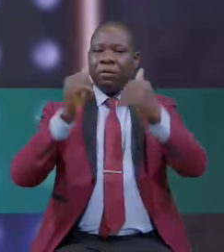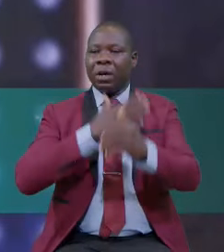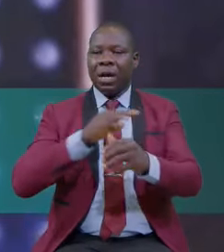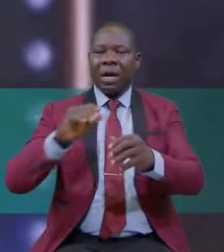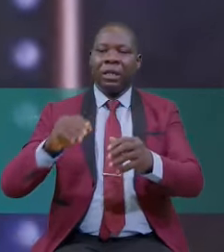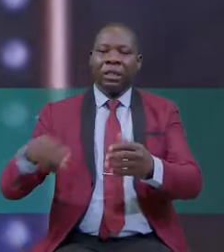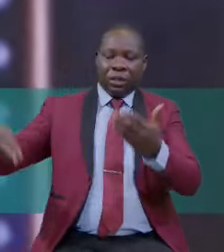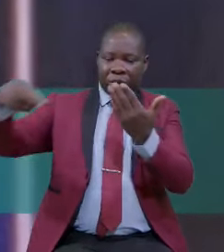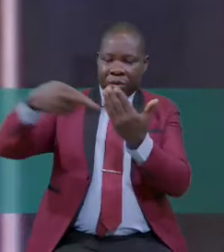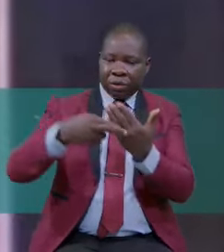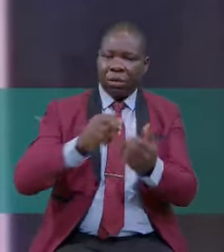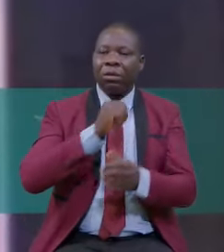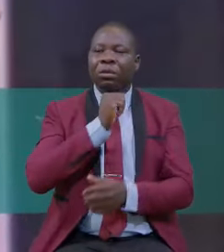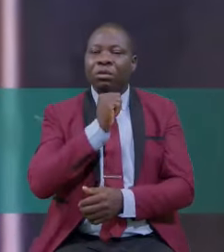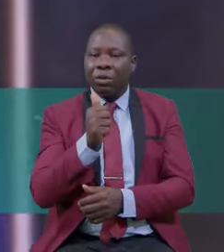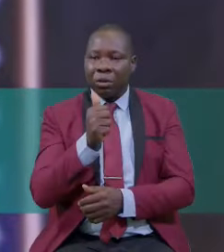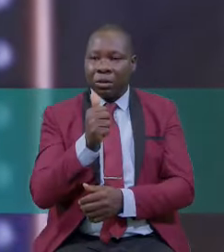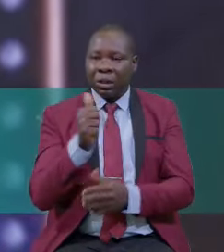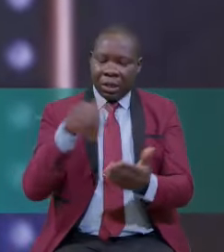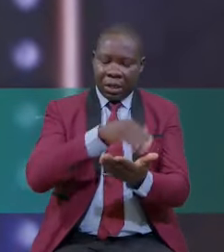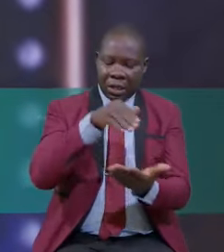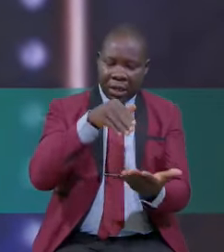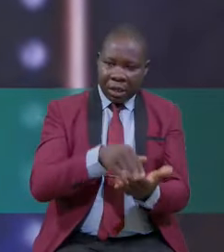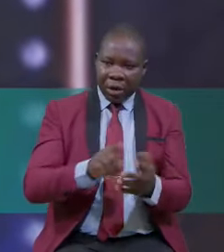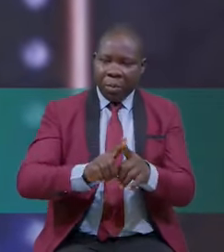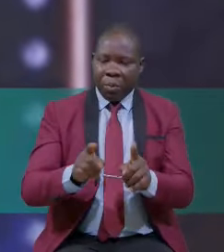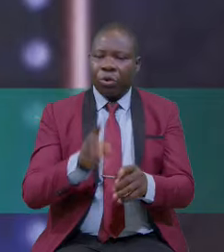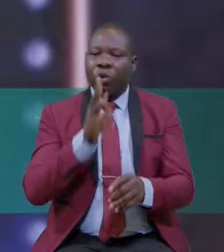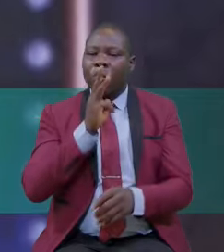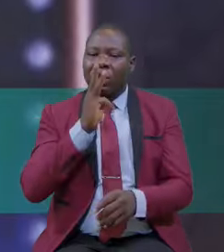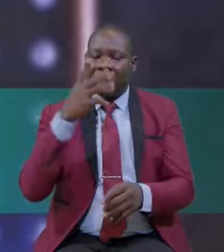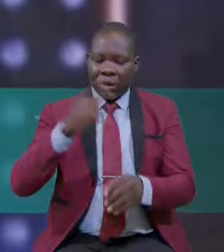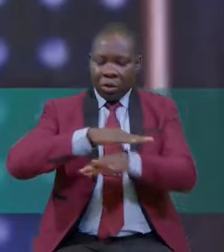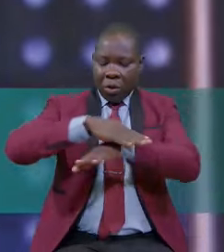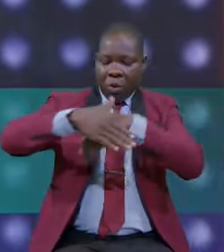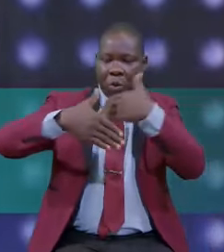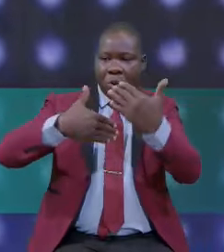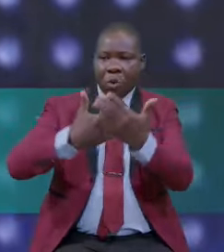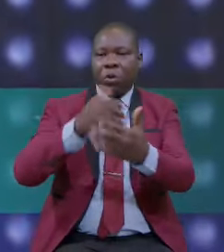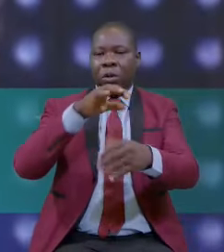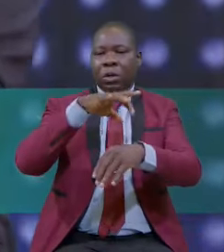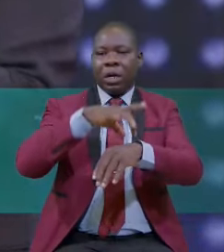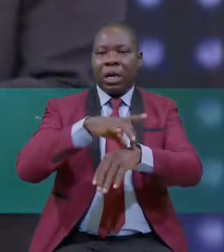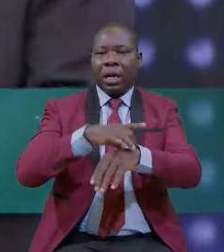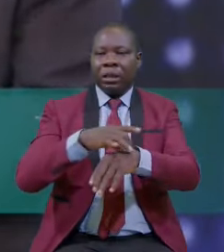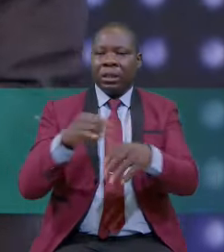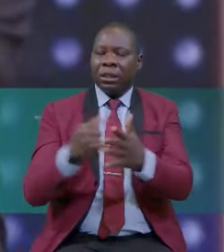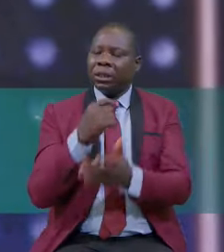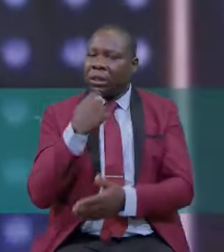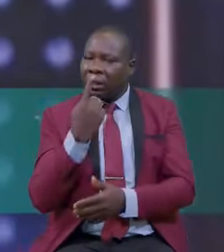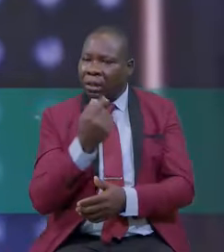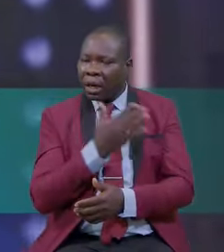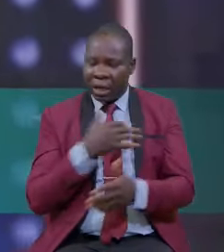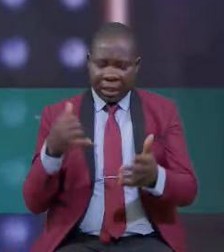but watereth the whole earth, watereth the earth. It says, and it maketh it